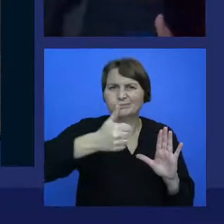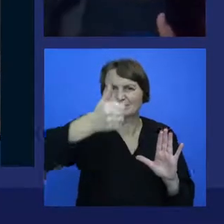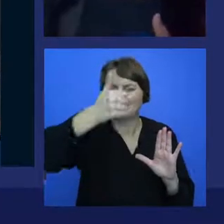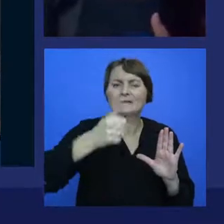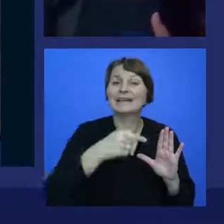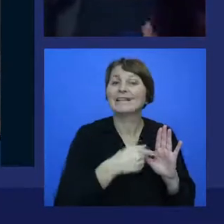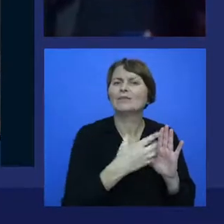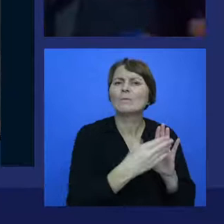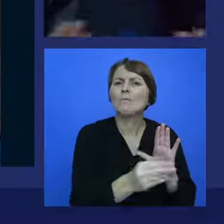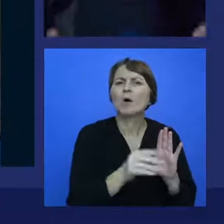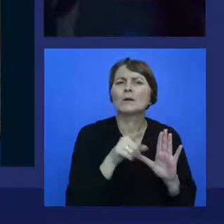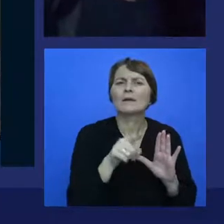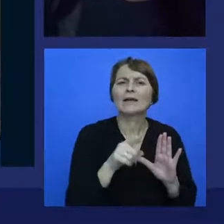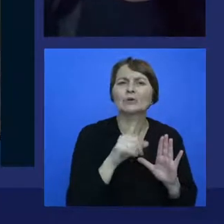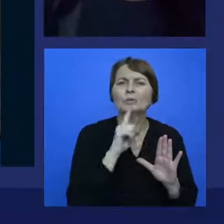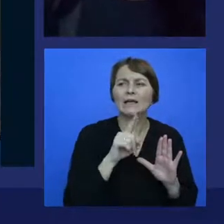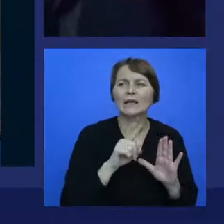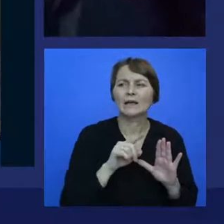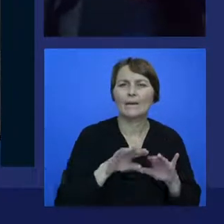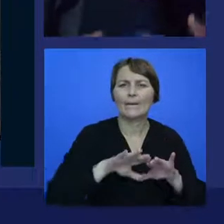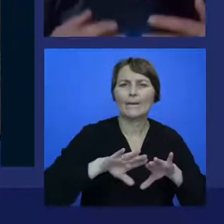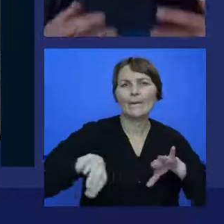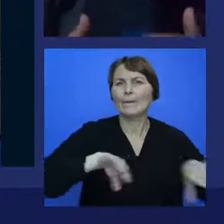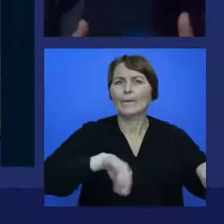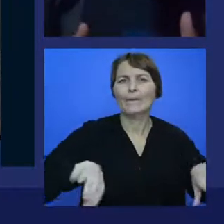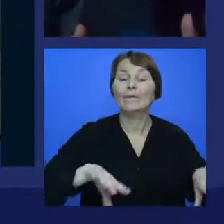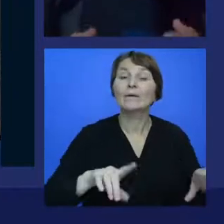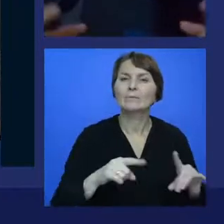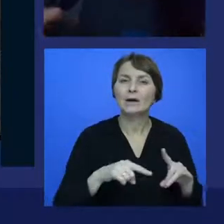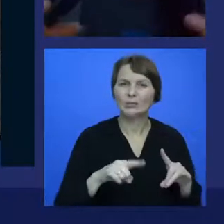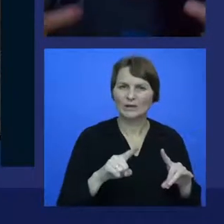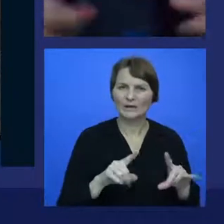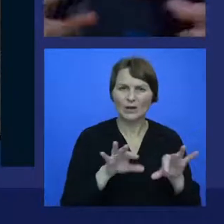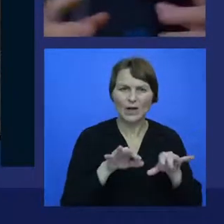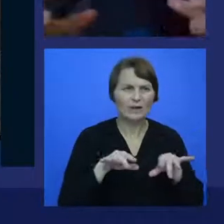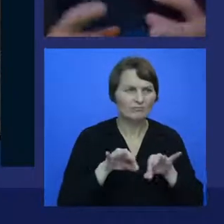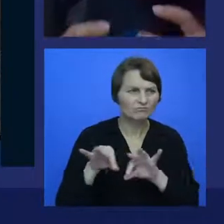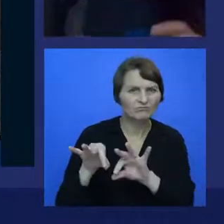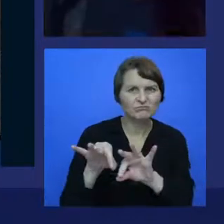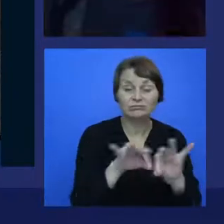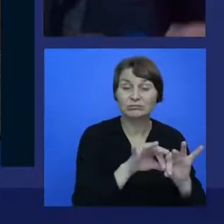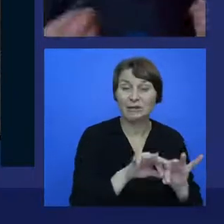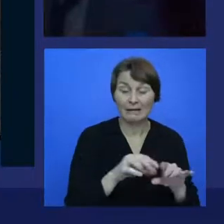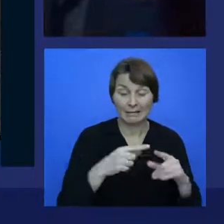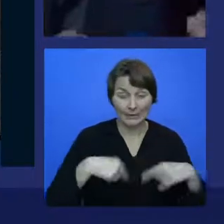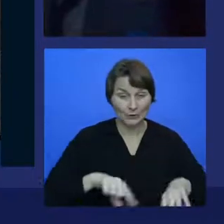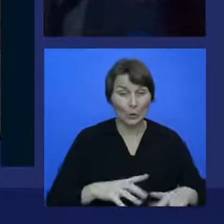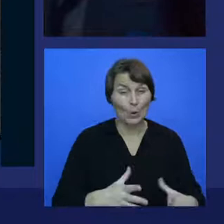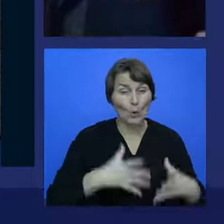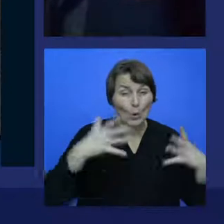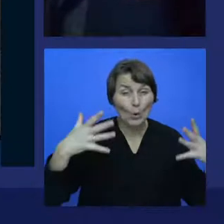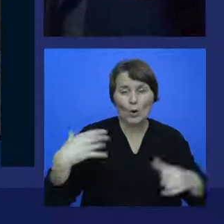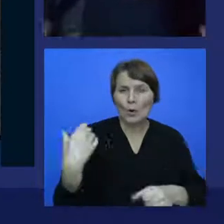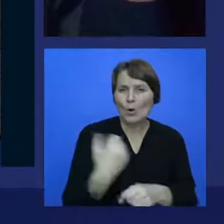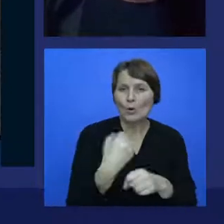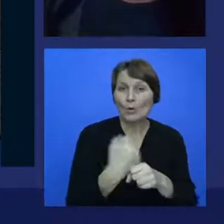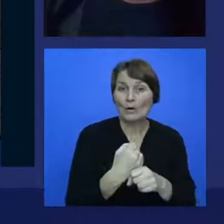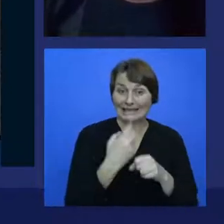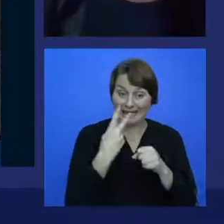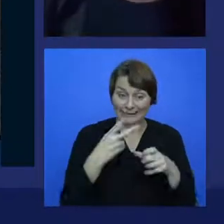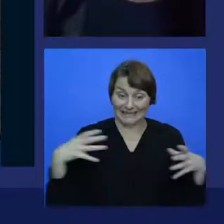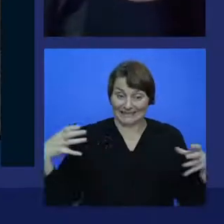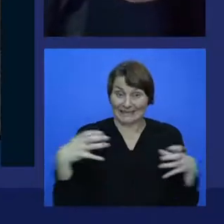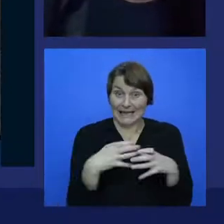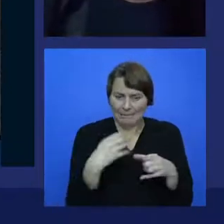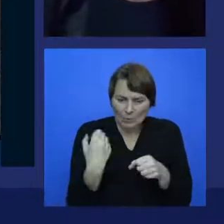doesn't marginalize? And it's hard work. And a lot of times our teams are not built in a way that would even